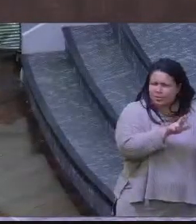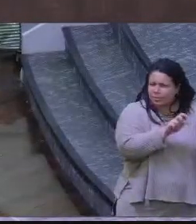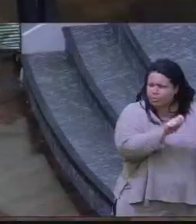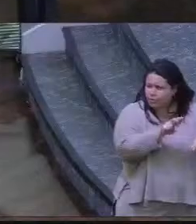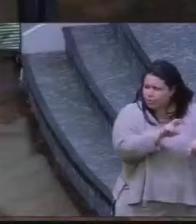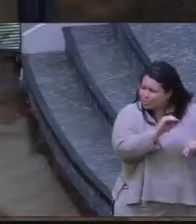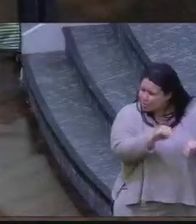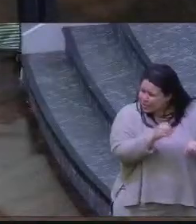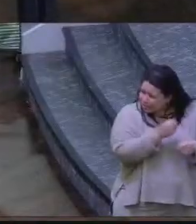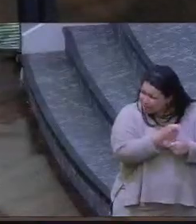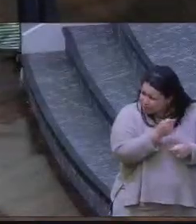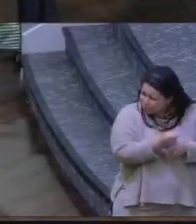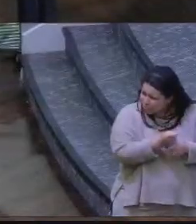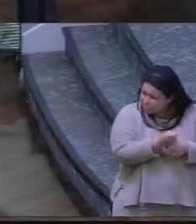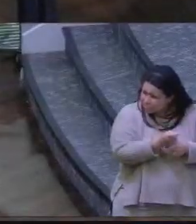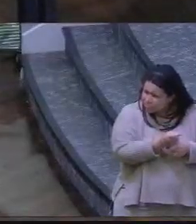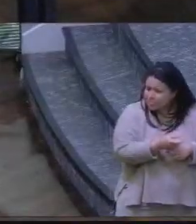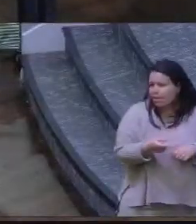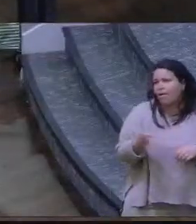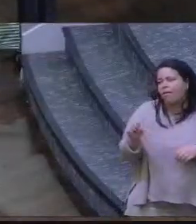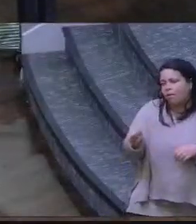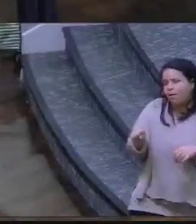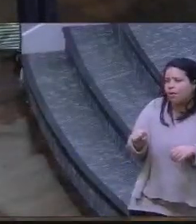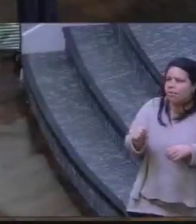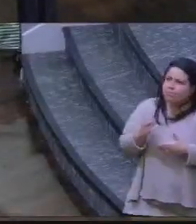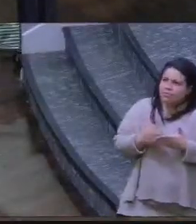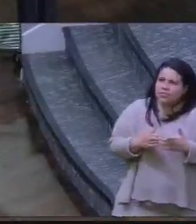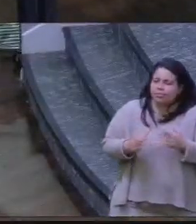couple of years that did. When I first started doing this in